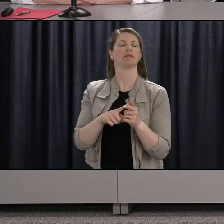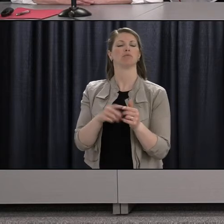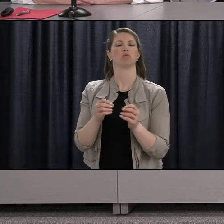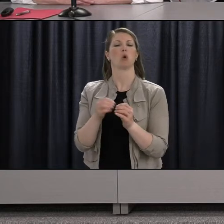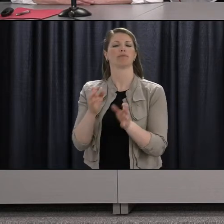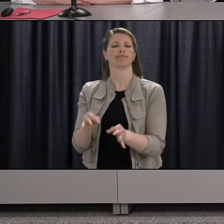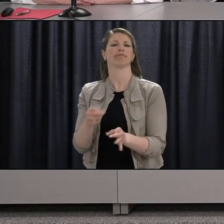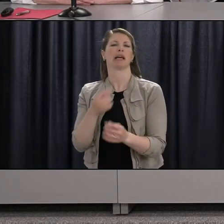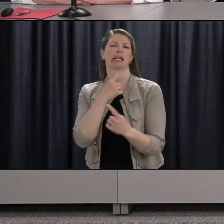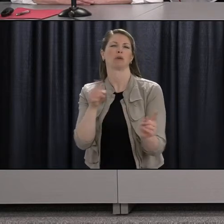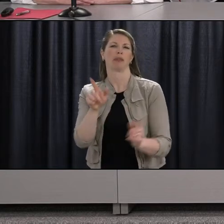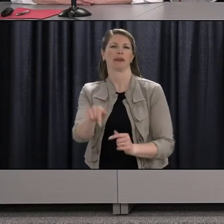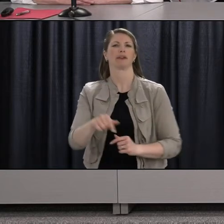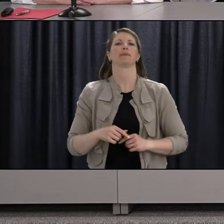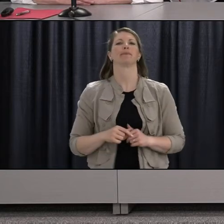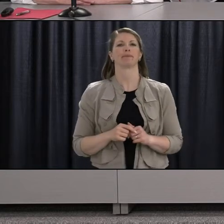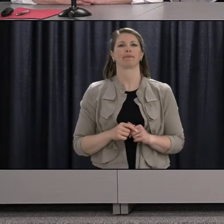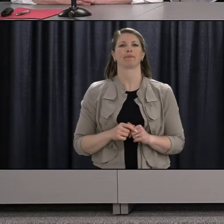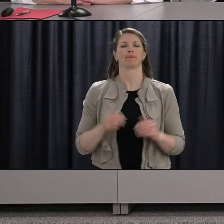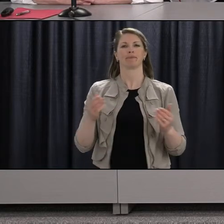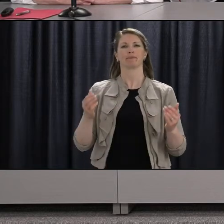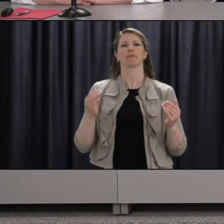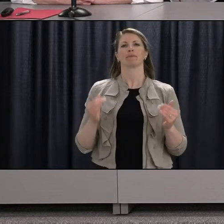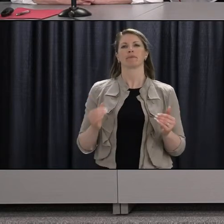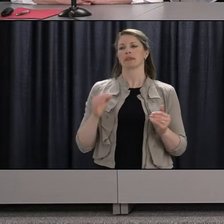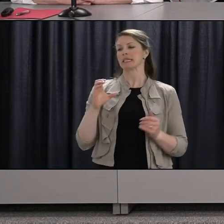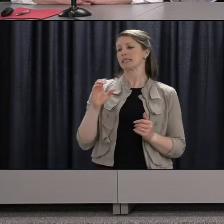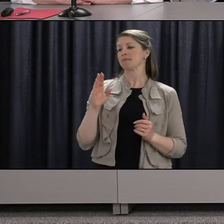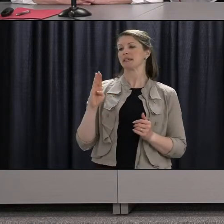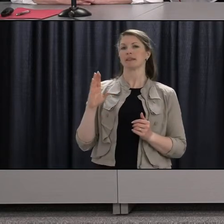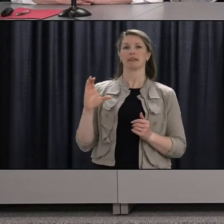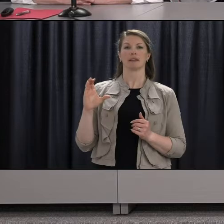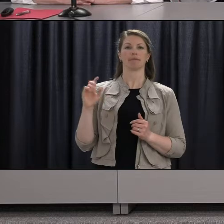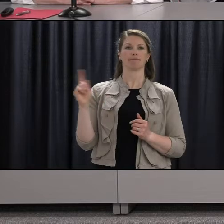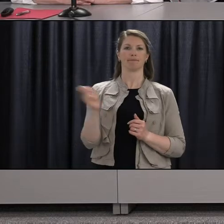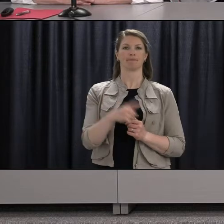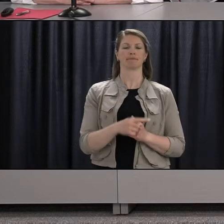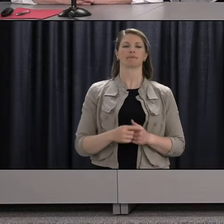Our next question is from Peter Cowan of CBC News. Please go ahead.